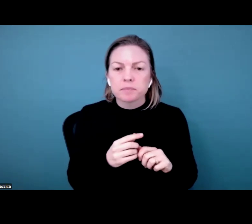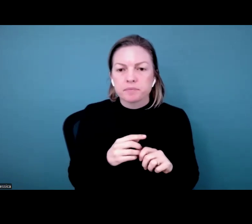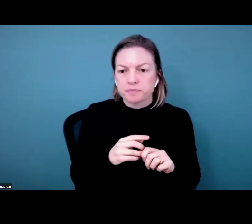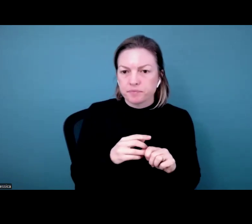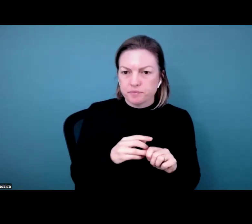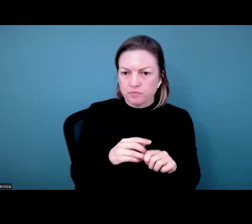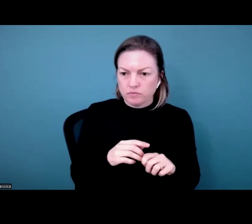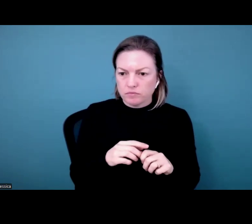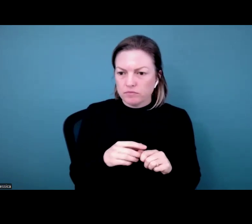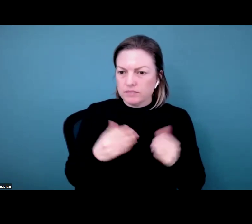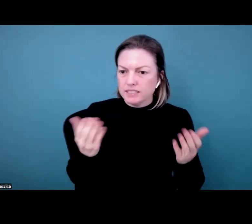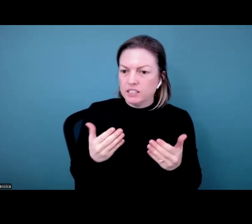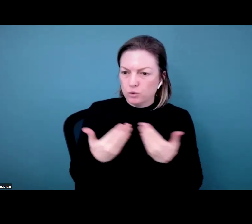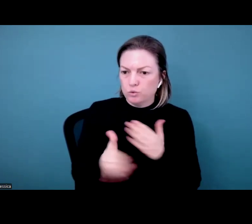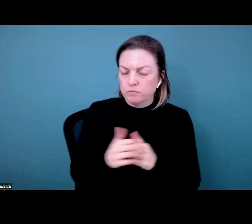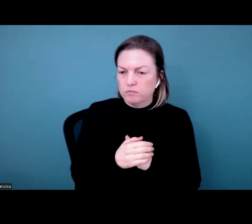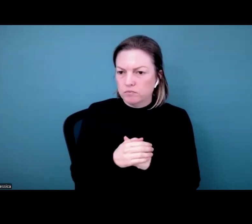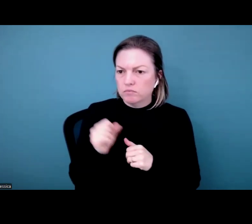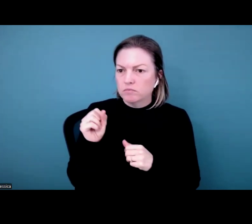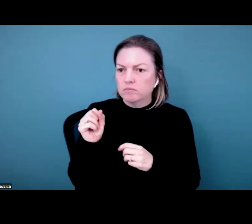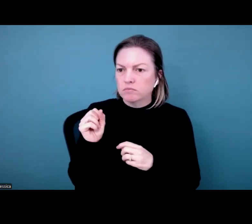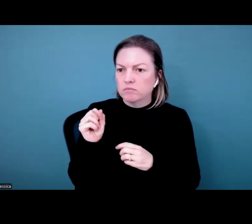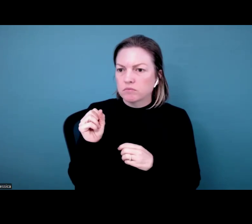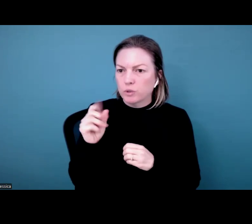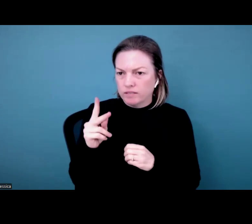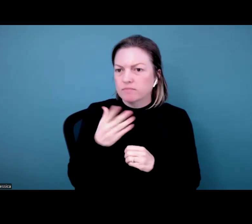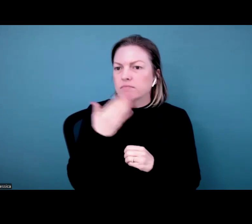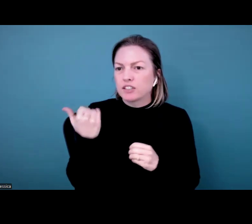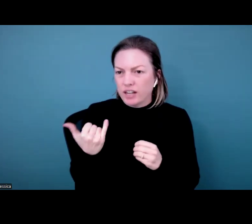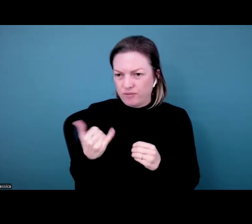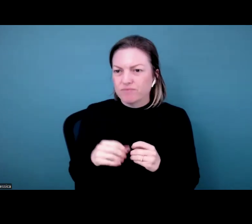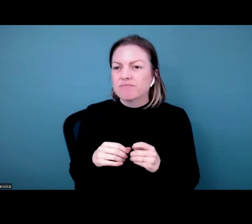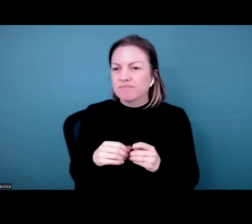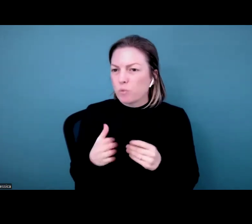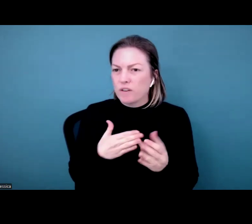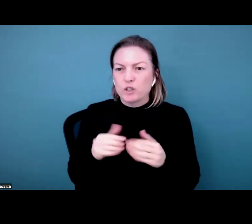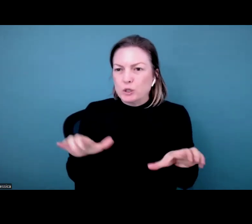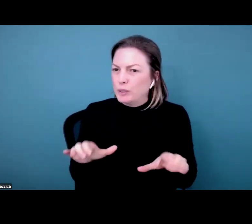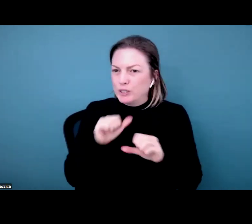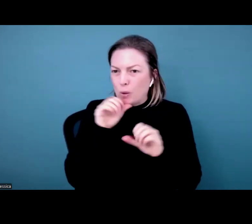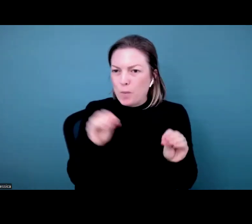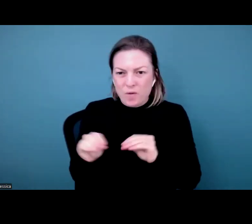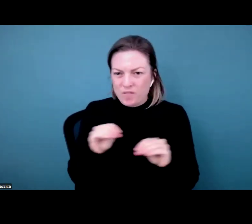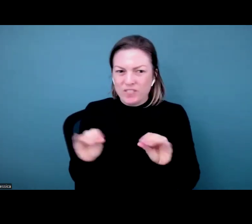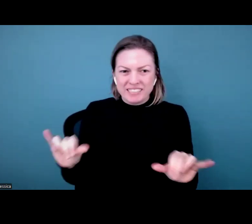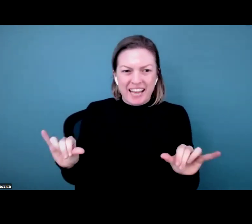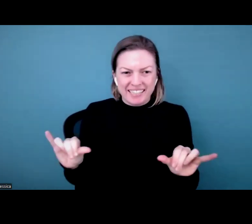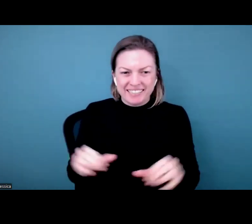room. Oh, you sound much better right now. Okay. Whatever you're doing, don't move. Go ahead. Don't move.